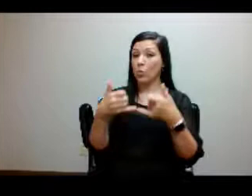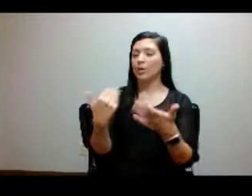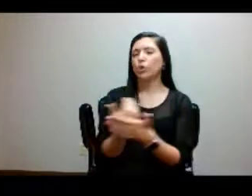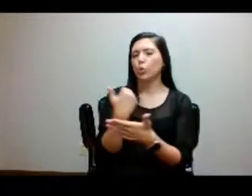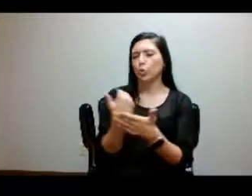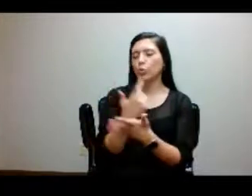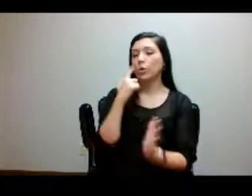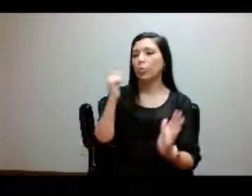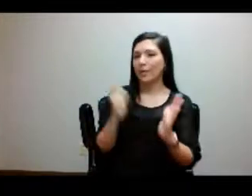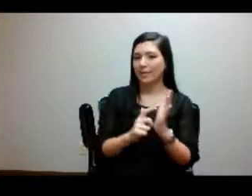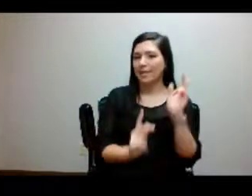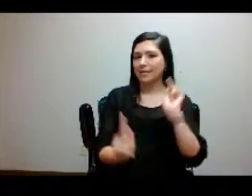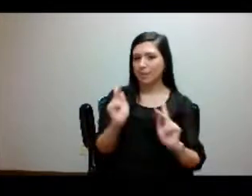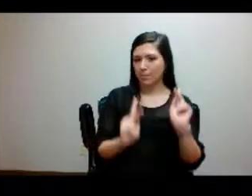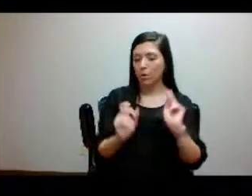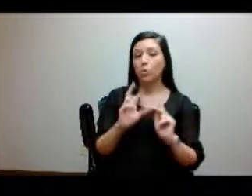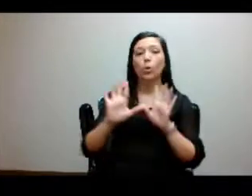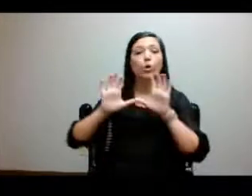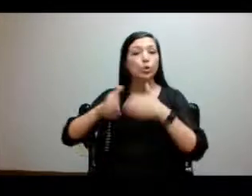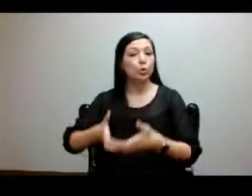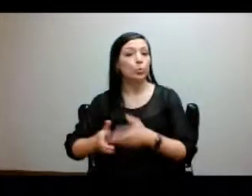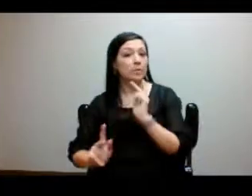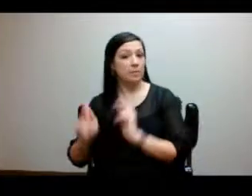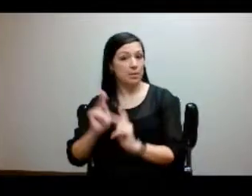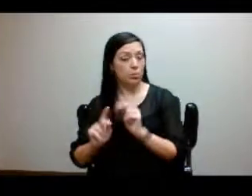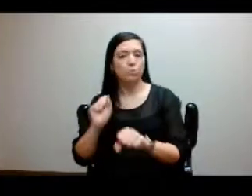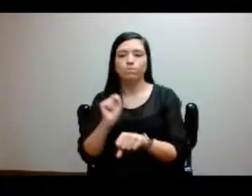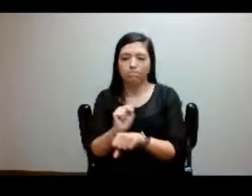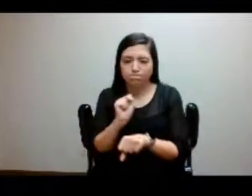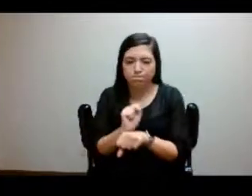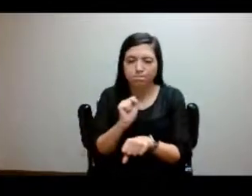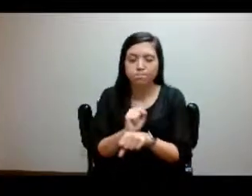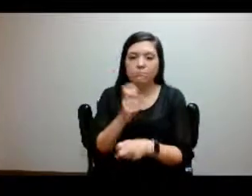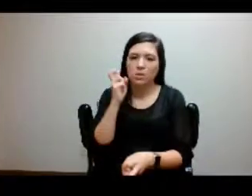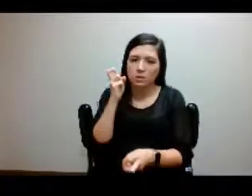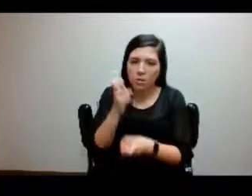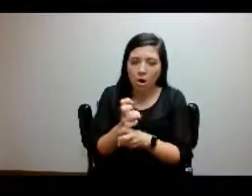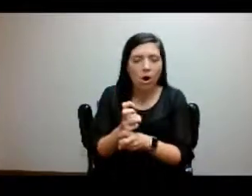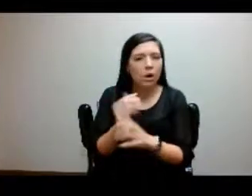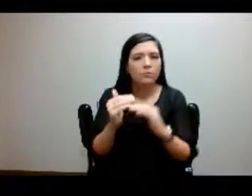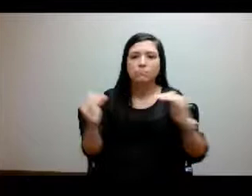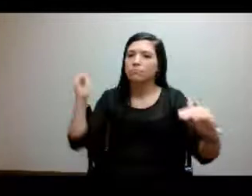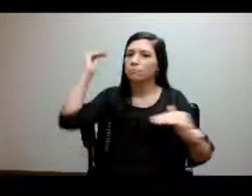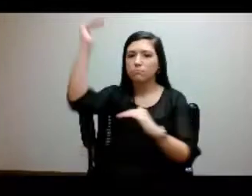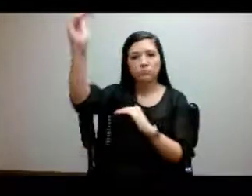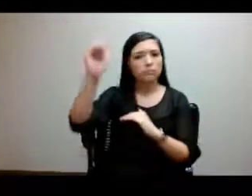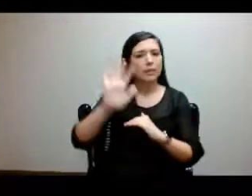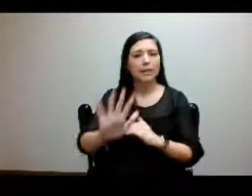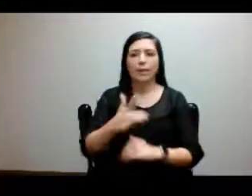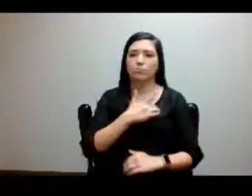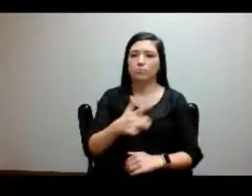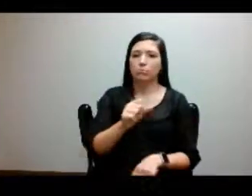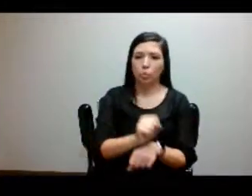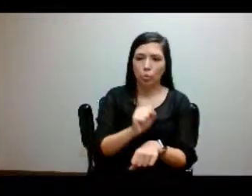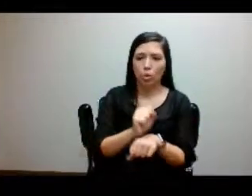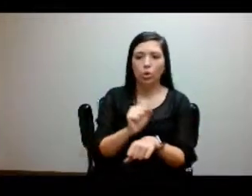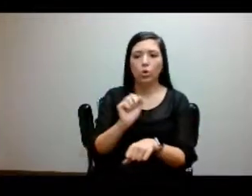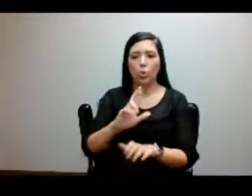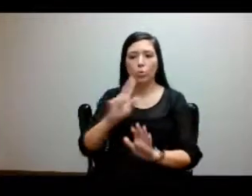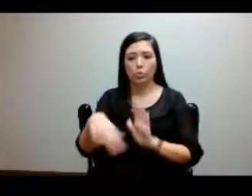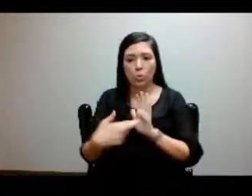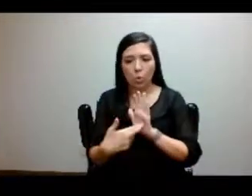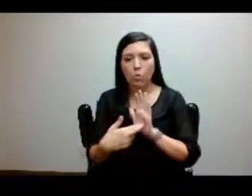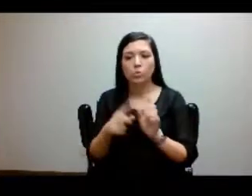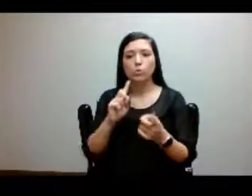recognizes individuals or groups of individuals who have worked hard, often above and beyond their normal work or roles, to